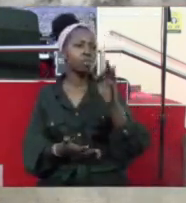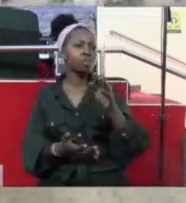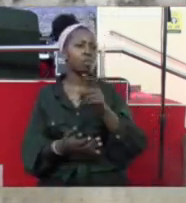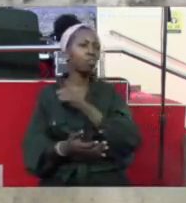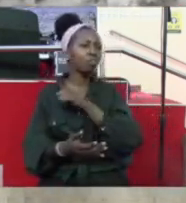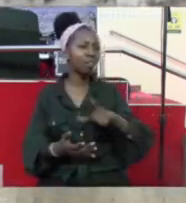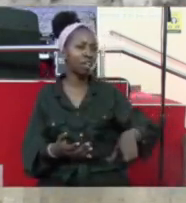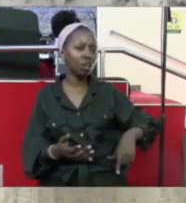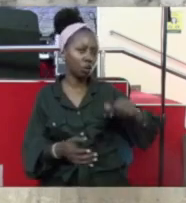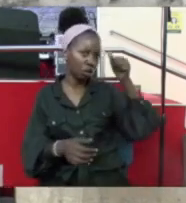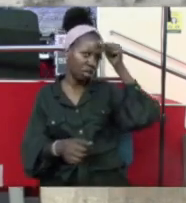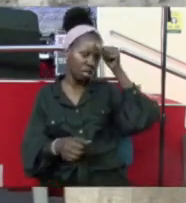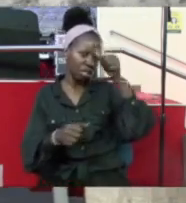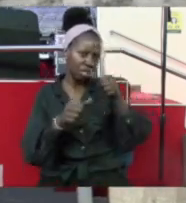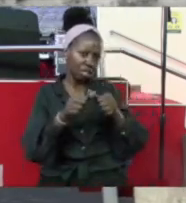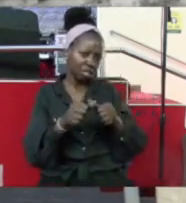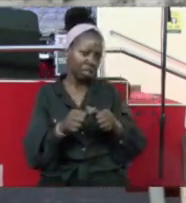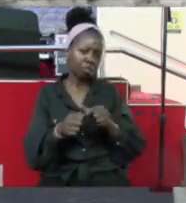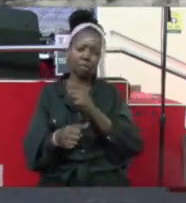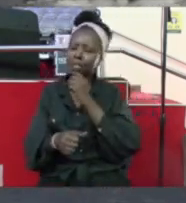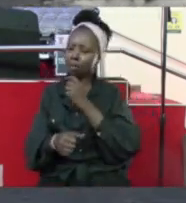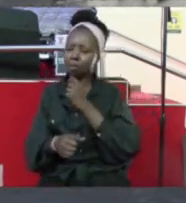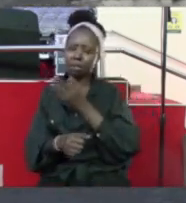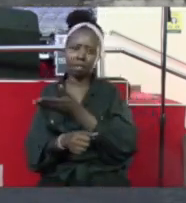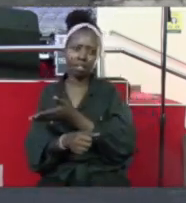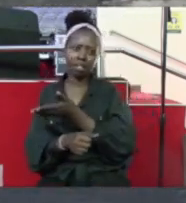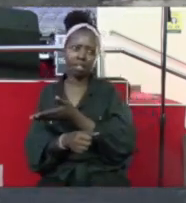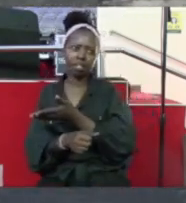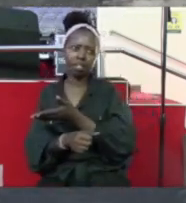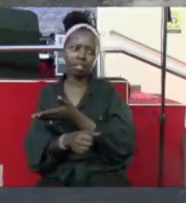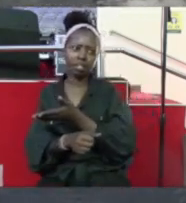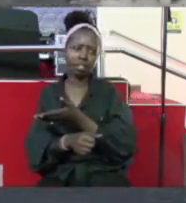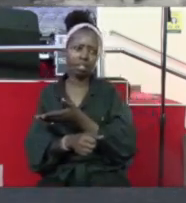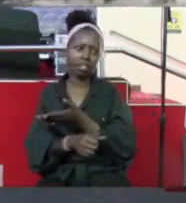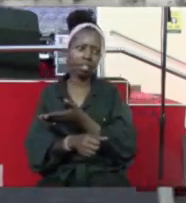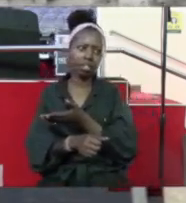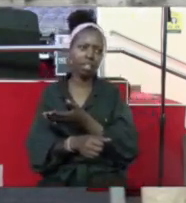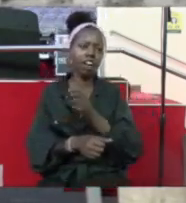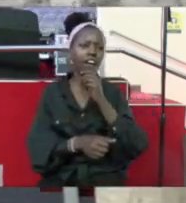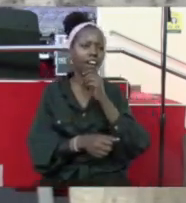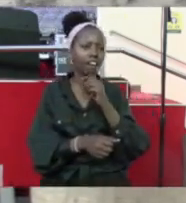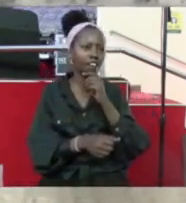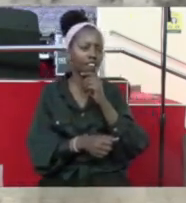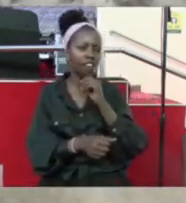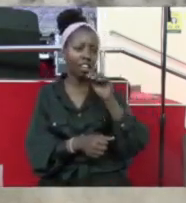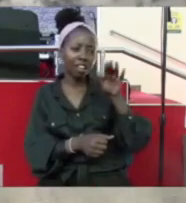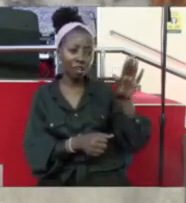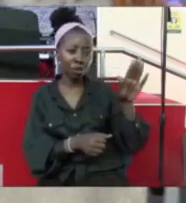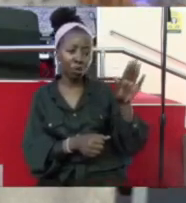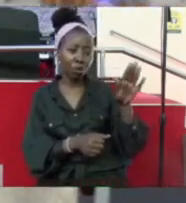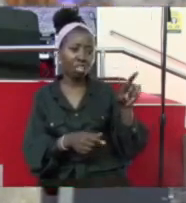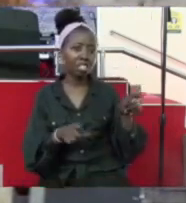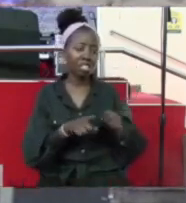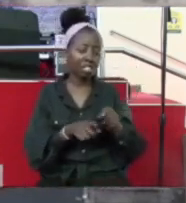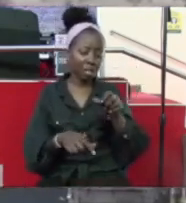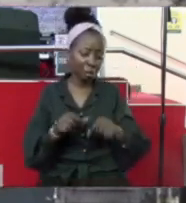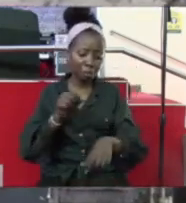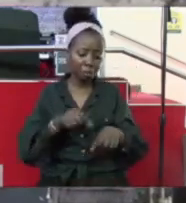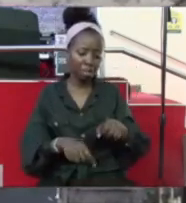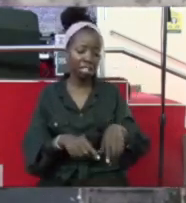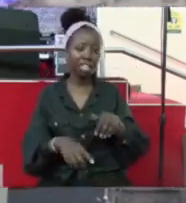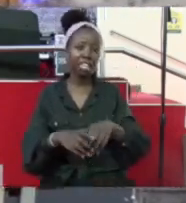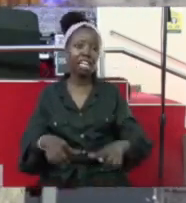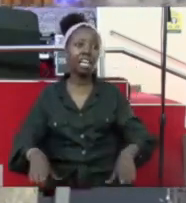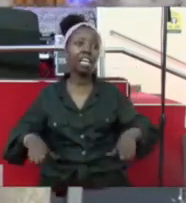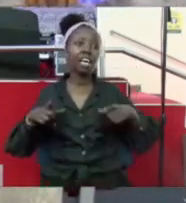Joel Austin. Papo roho wa Mungu akamkumbusha Joel Austin. That your father planted in the life of a stranger. Kwamba baba yako alipanda kwenye maisha